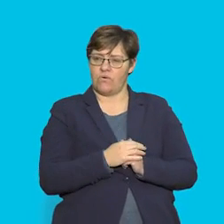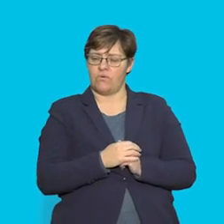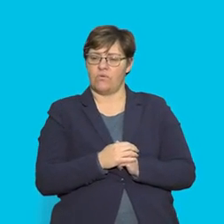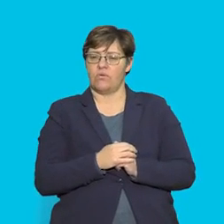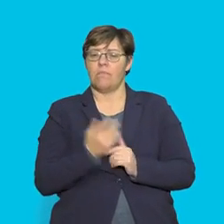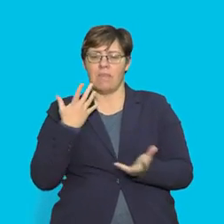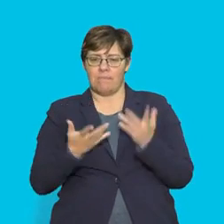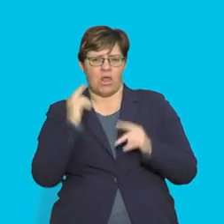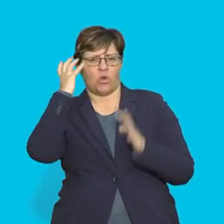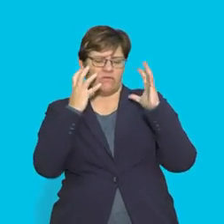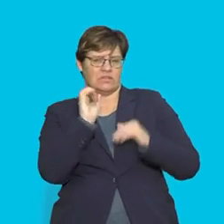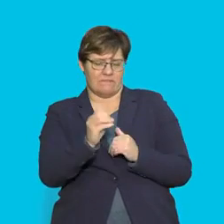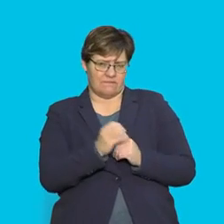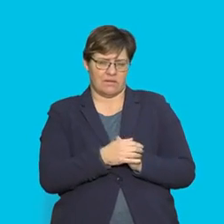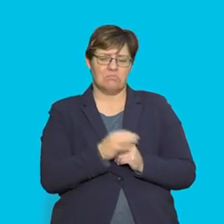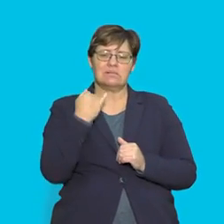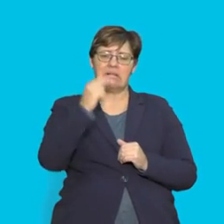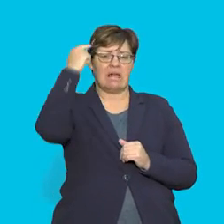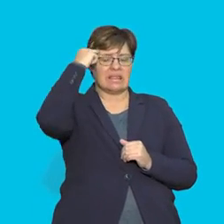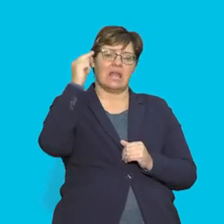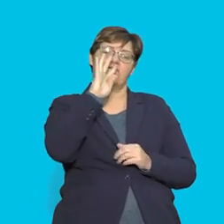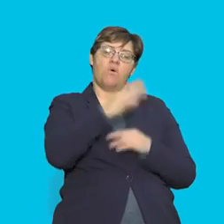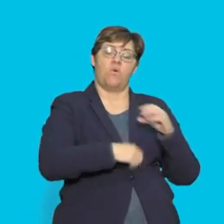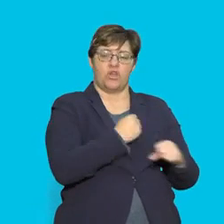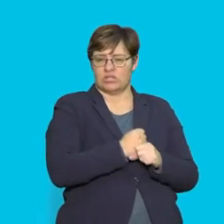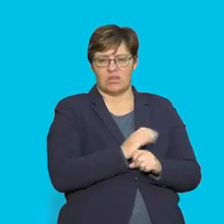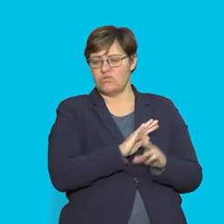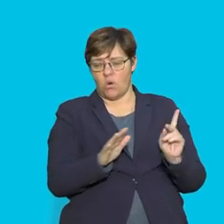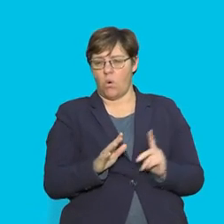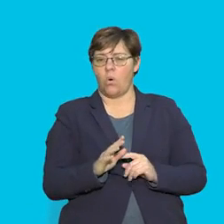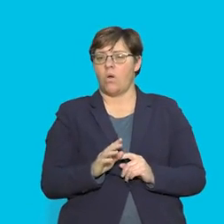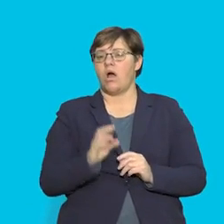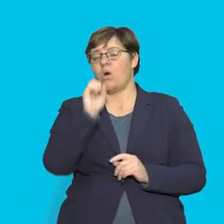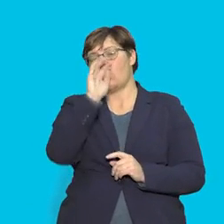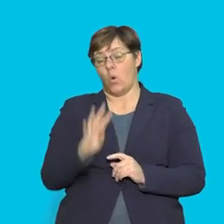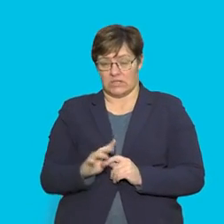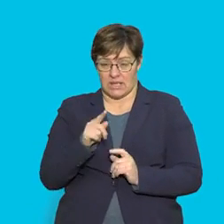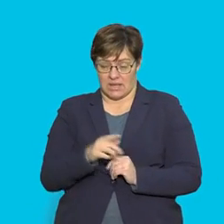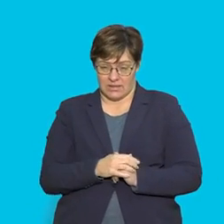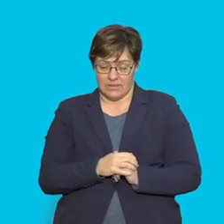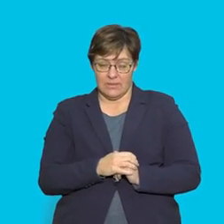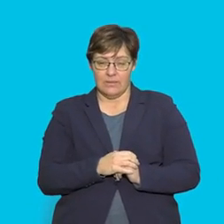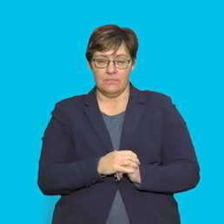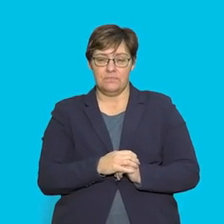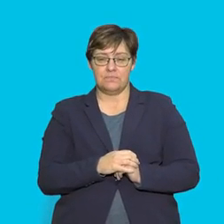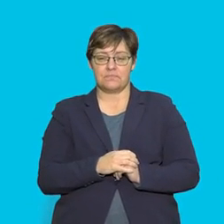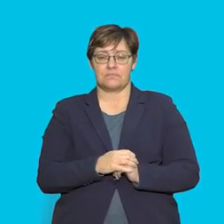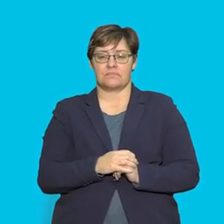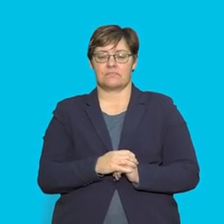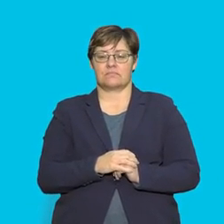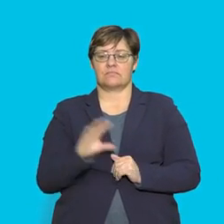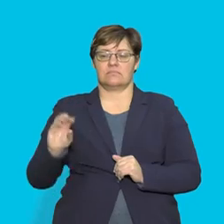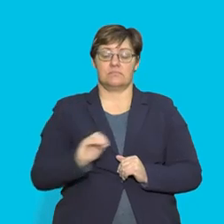just write it as 4, it might confuse you that you're still thinking of the 4 years instead of the 4 quarters for a